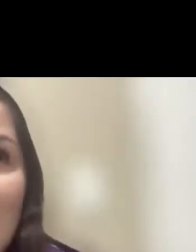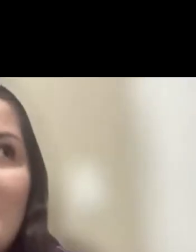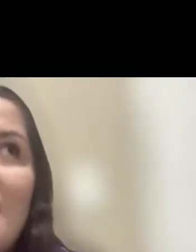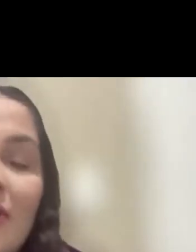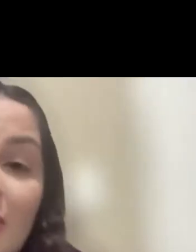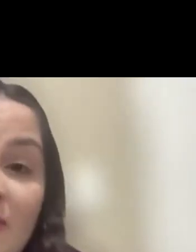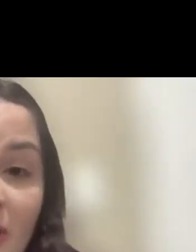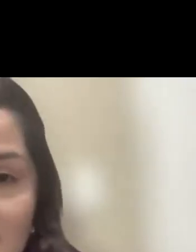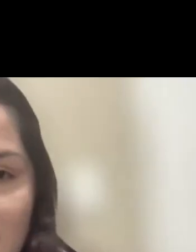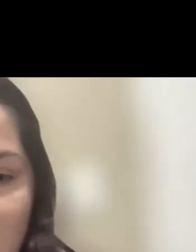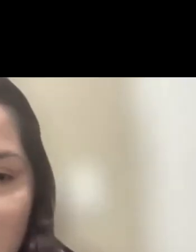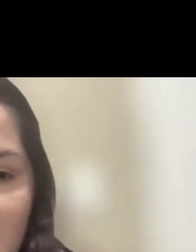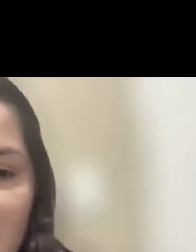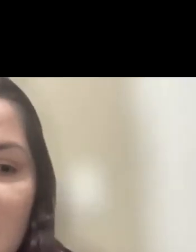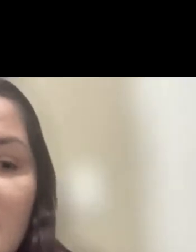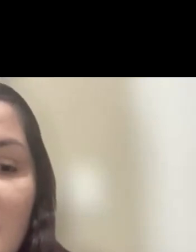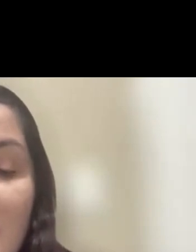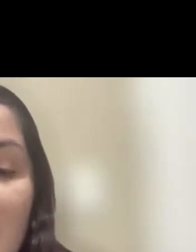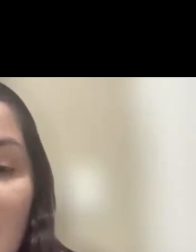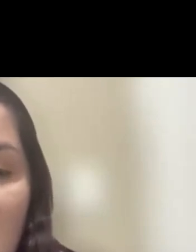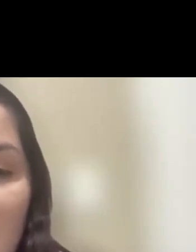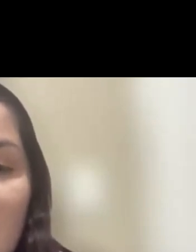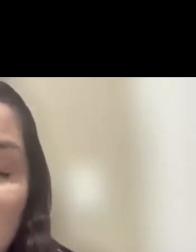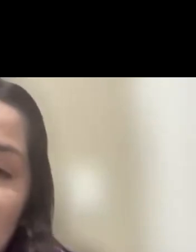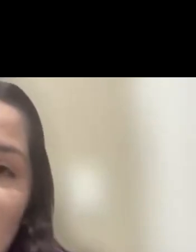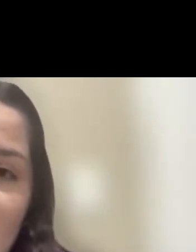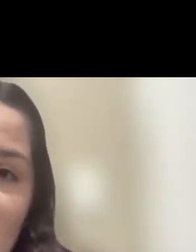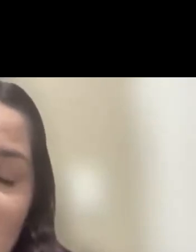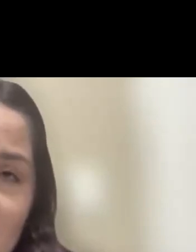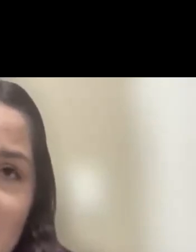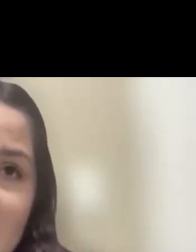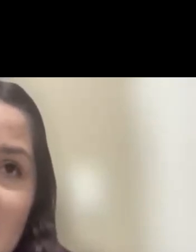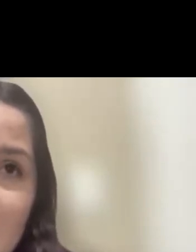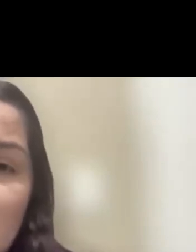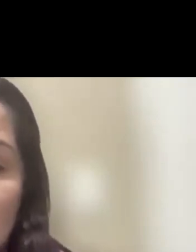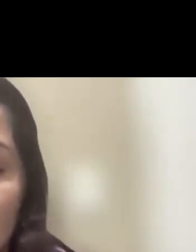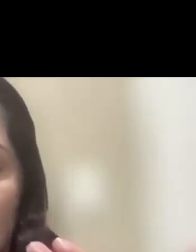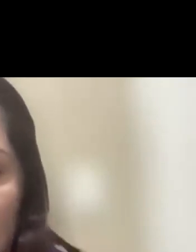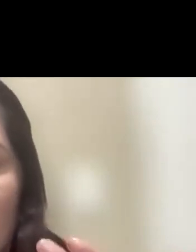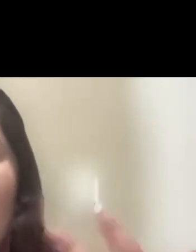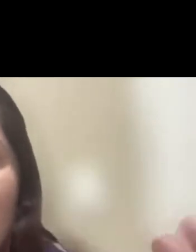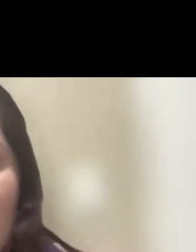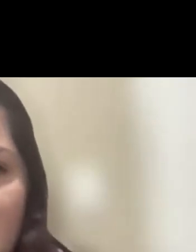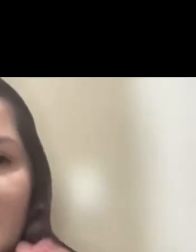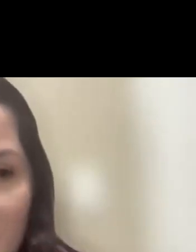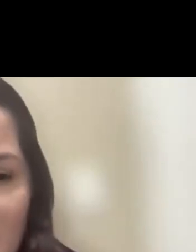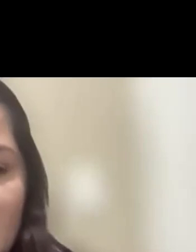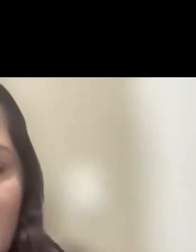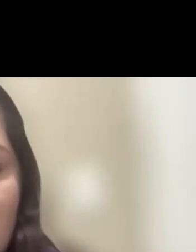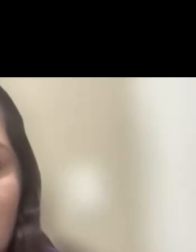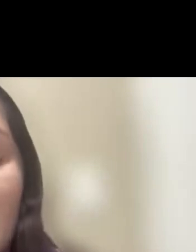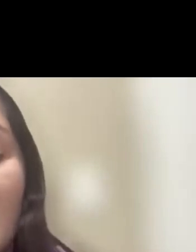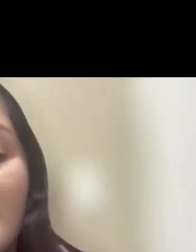I probably would have never heard of the Alzheimer's Association. From there, I actually decided to pursue my education, continue